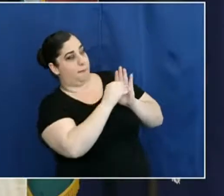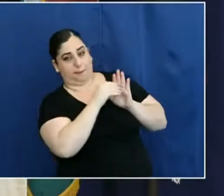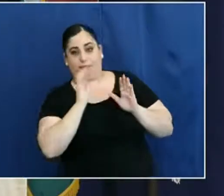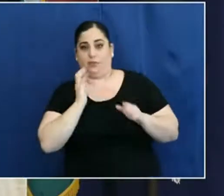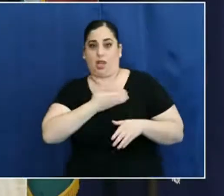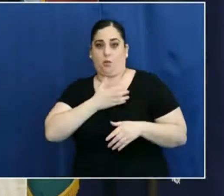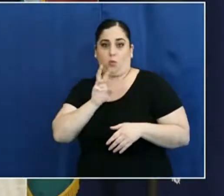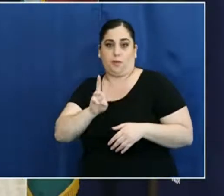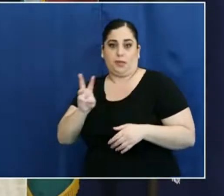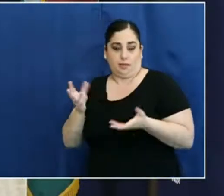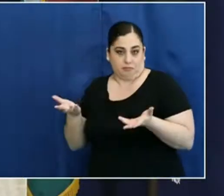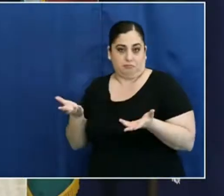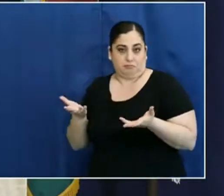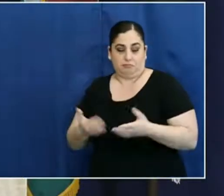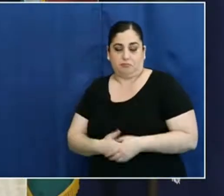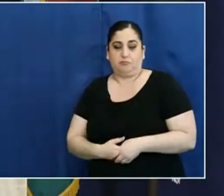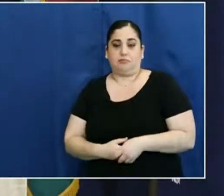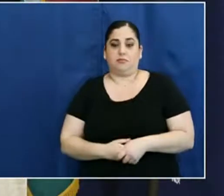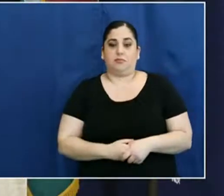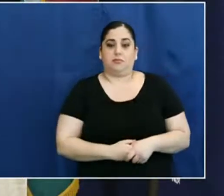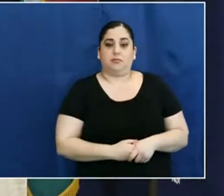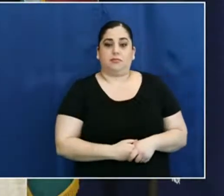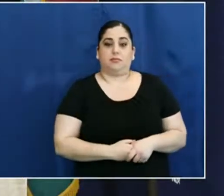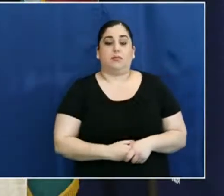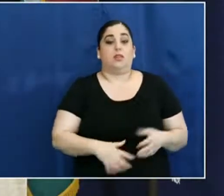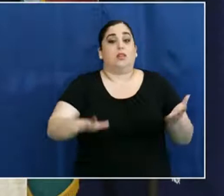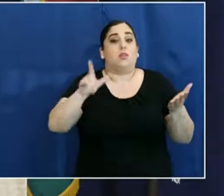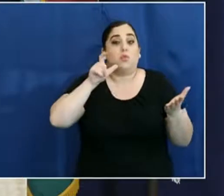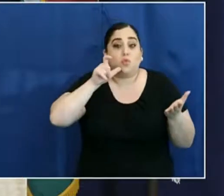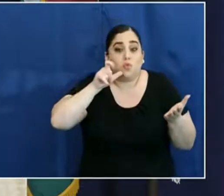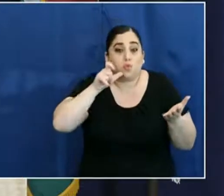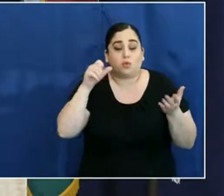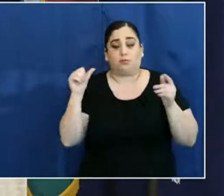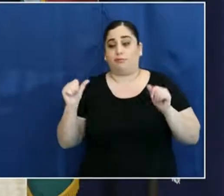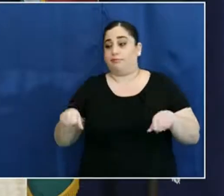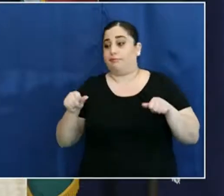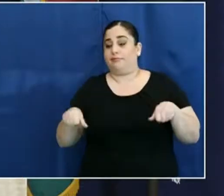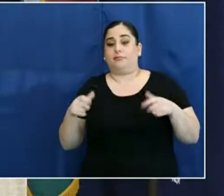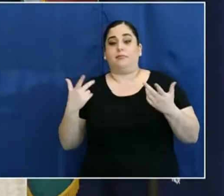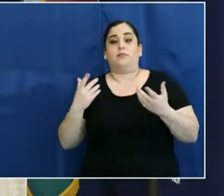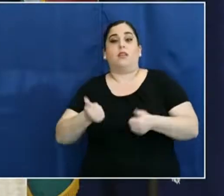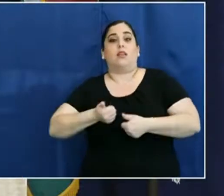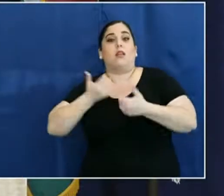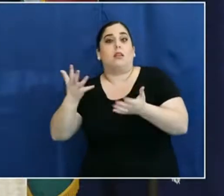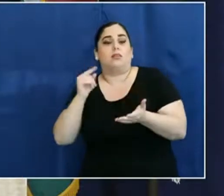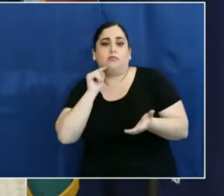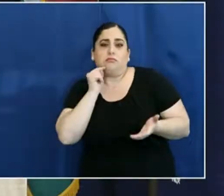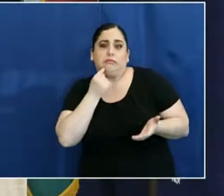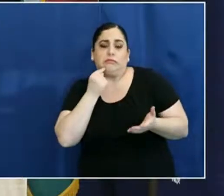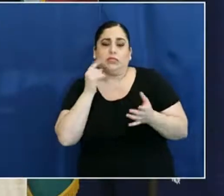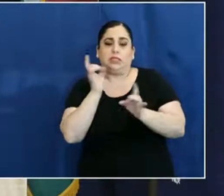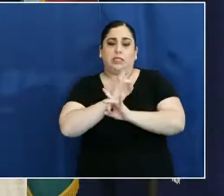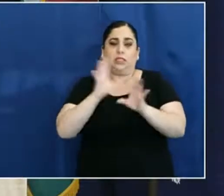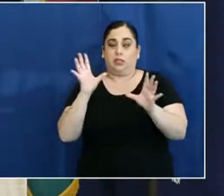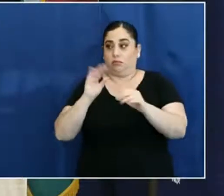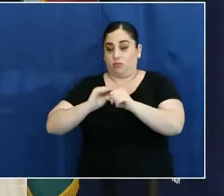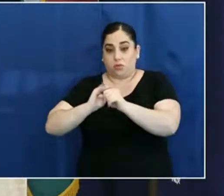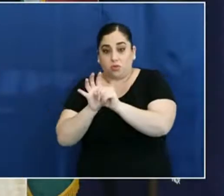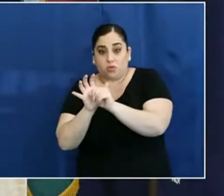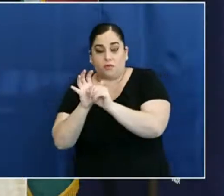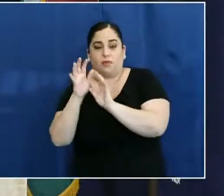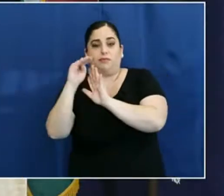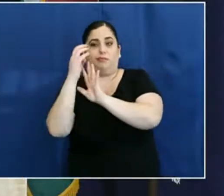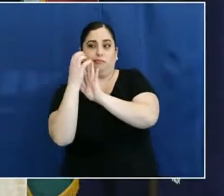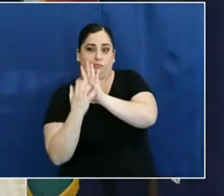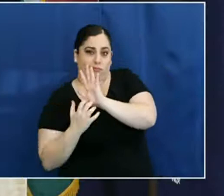complications or severe illness from COVID-19. The additional add-ons are those conditions that might, and we